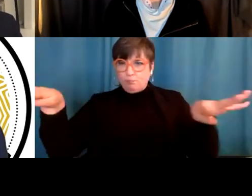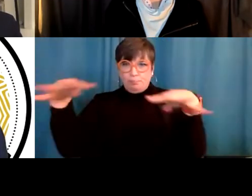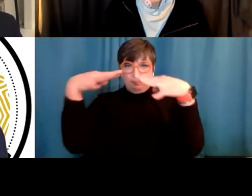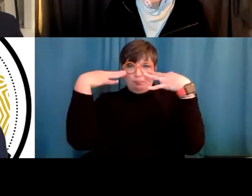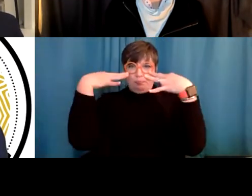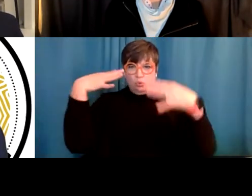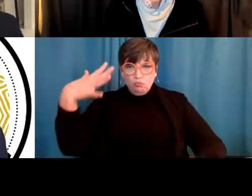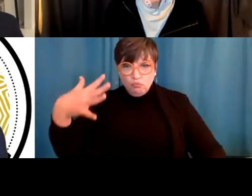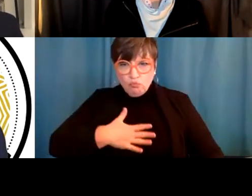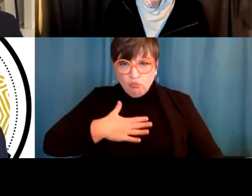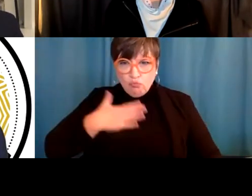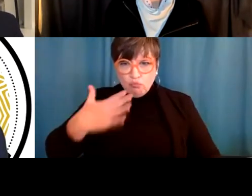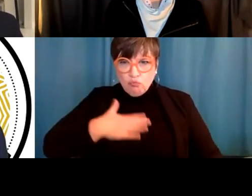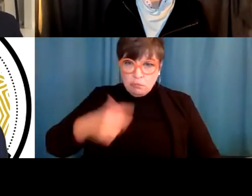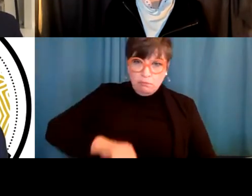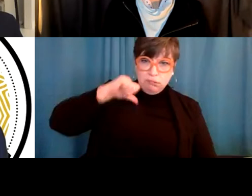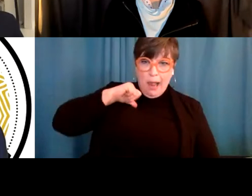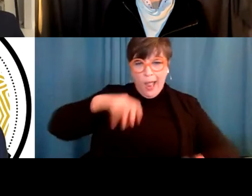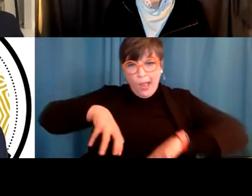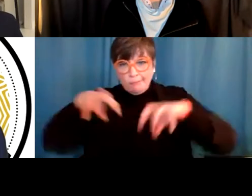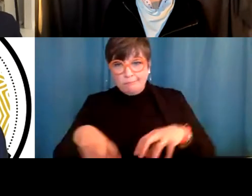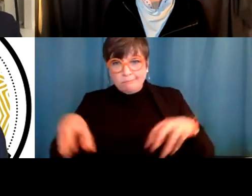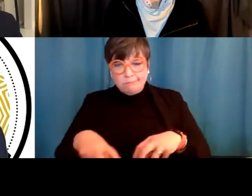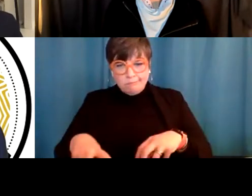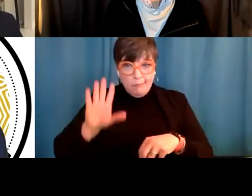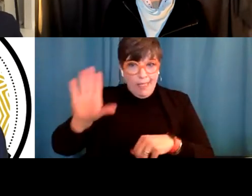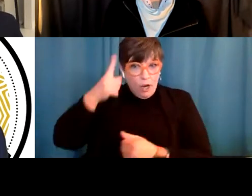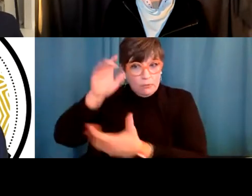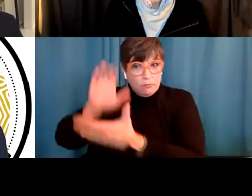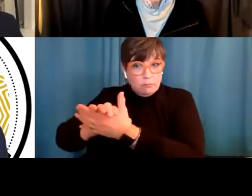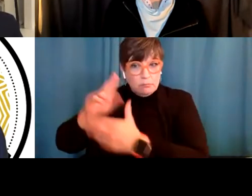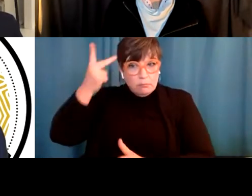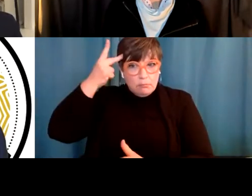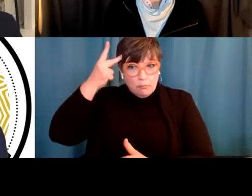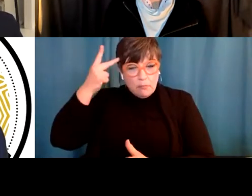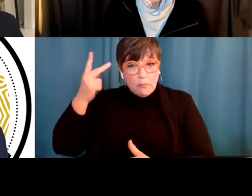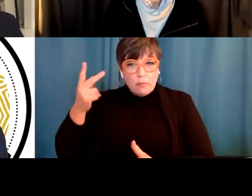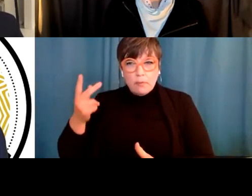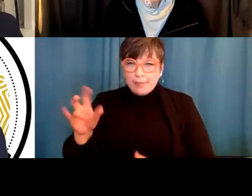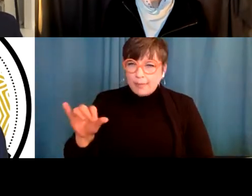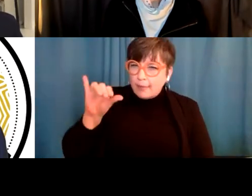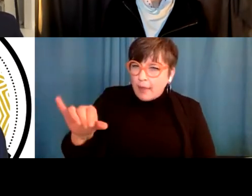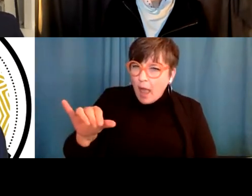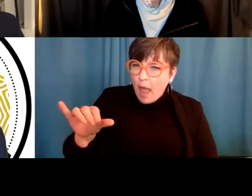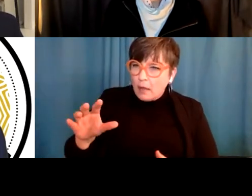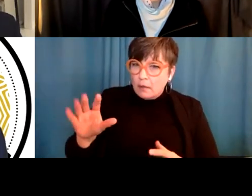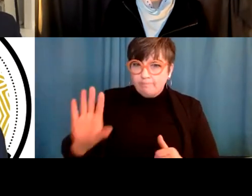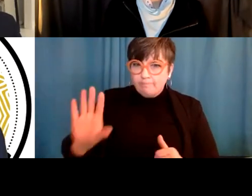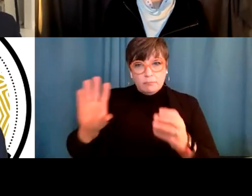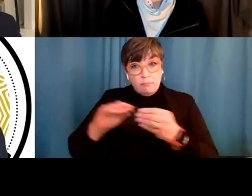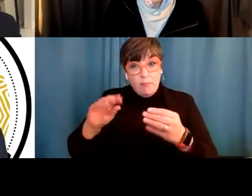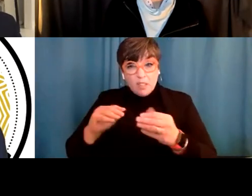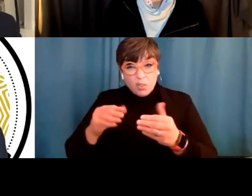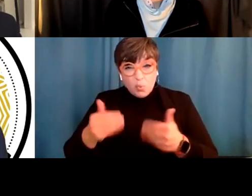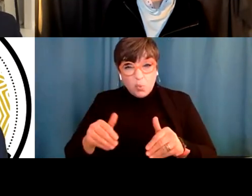action to fight for their views. So I think that that was a signal that they were sending that was